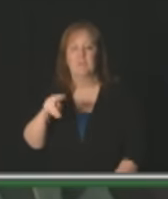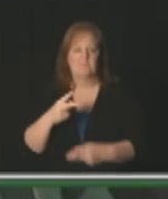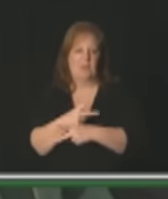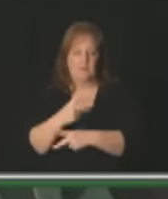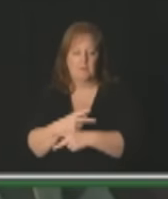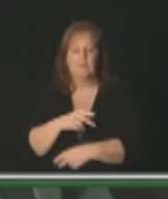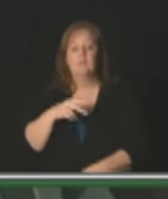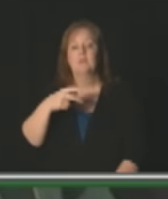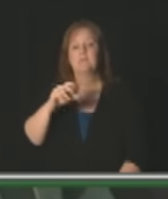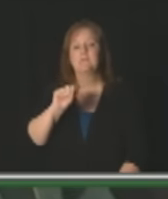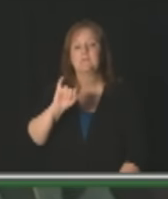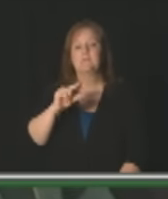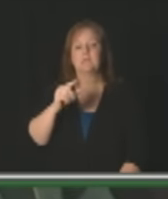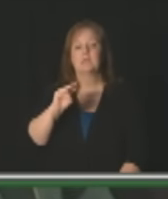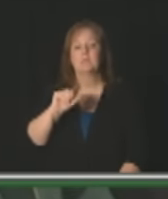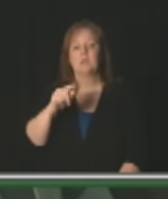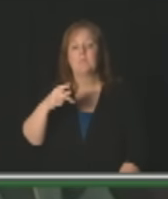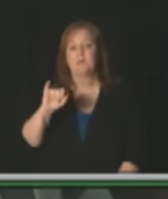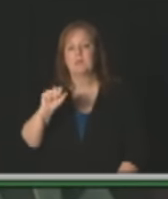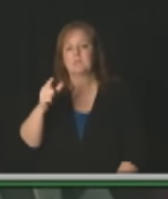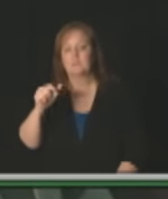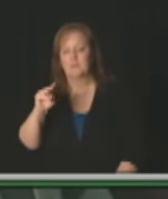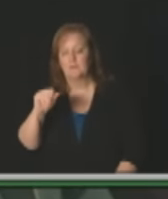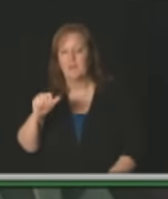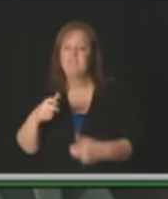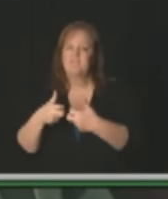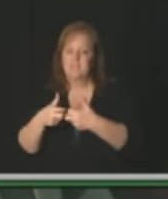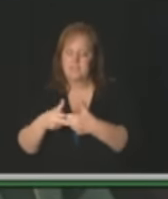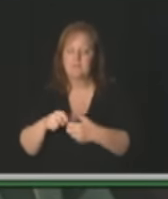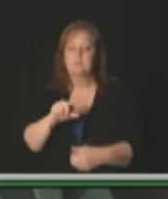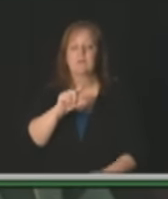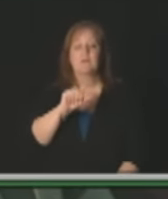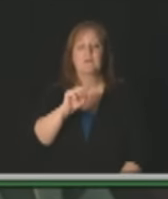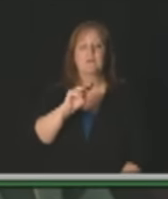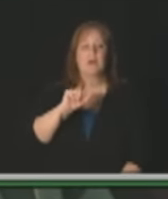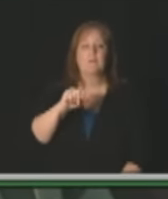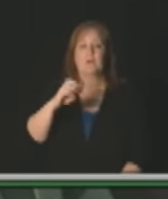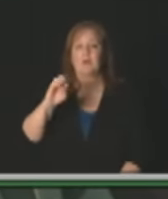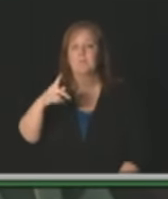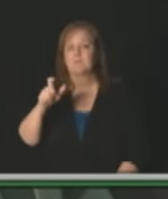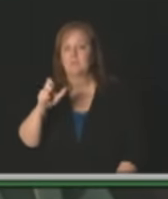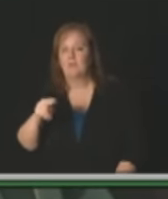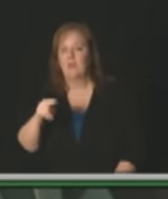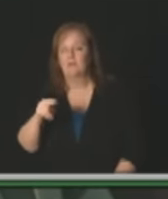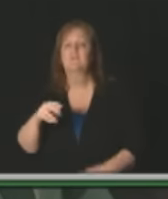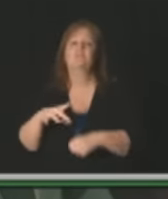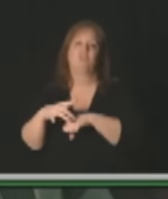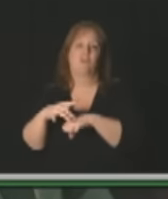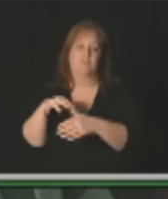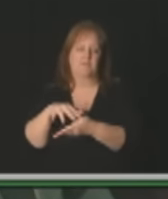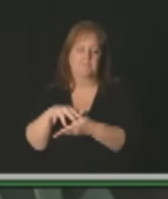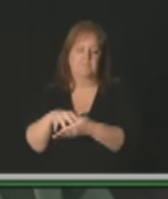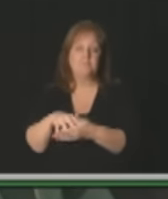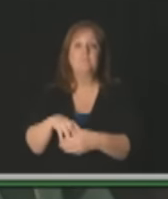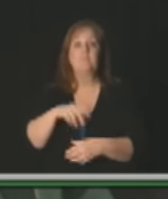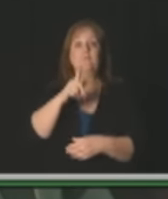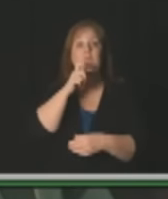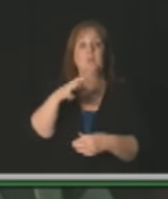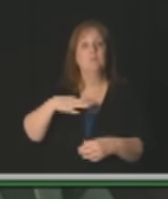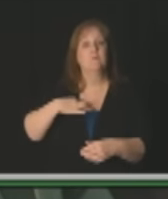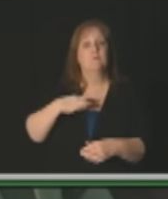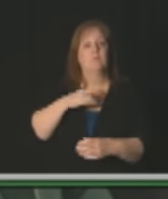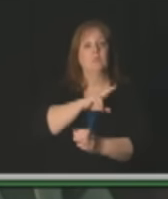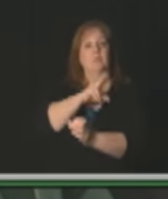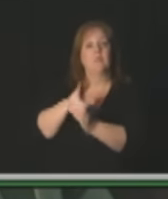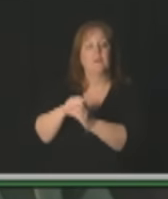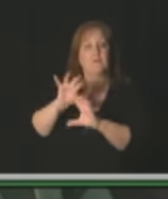Sigma in physics, and Gamma Theta Upsilon in geography. Will the candidates selected for membership in